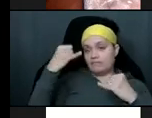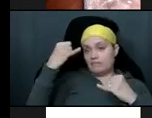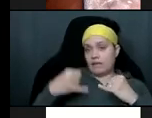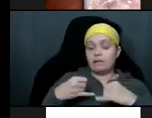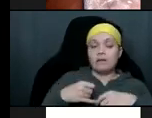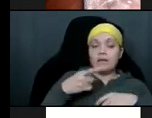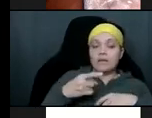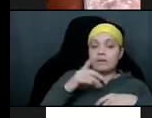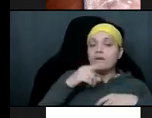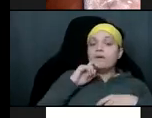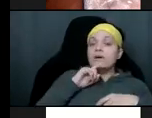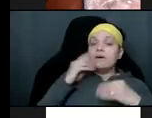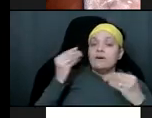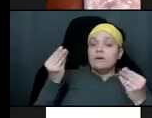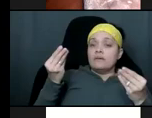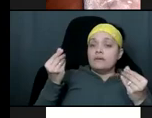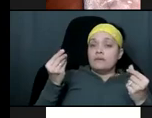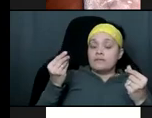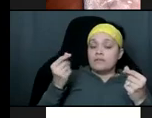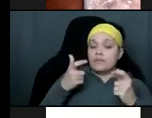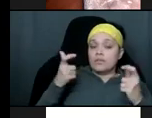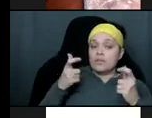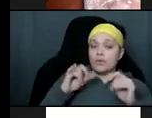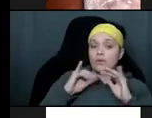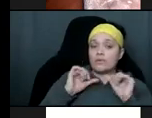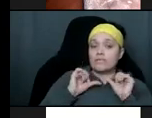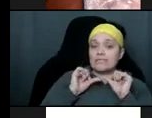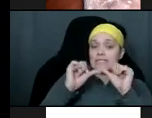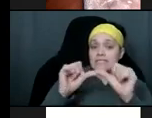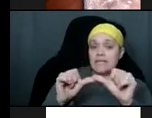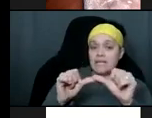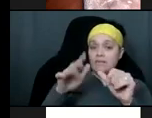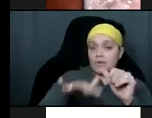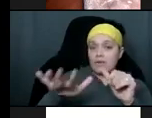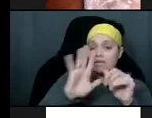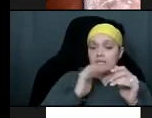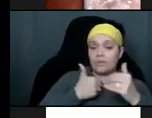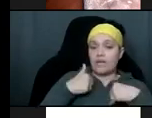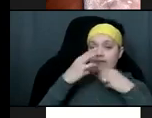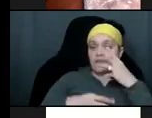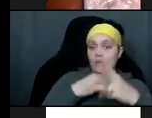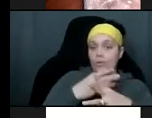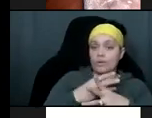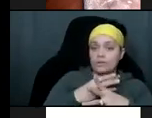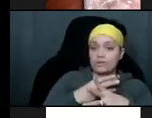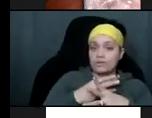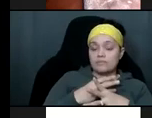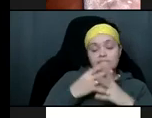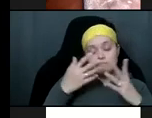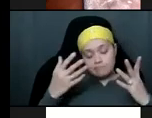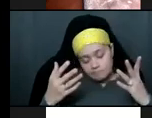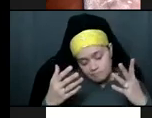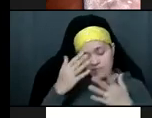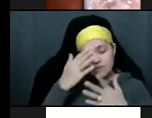Well, deserts are one of the more stable landscapes we have in the world. Now, there's some